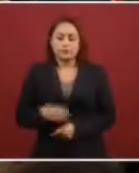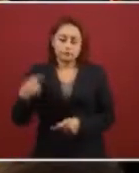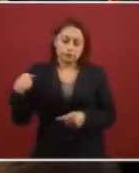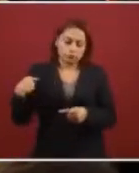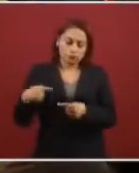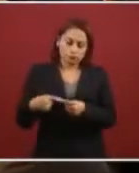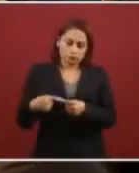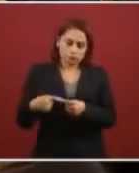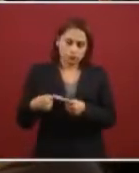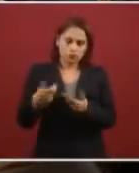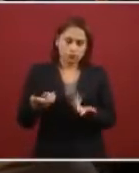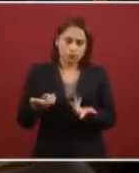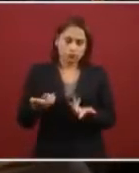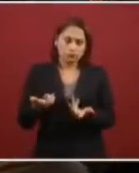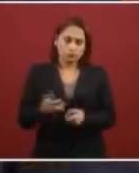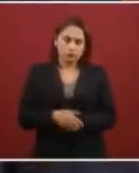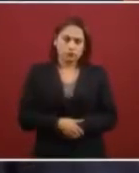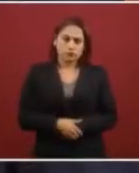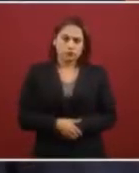pues